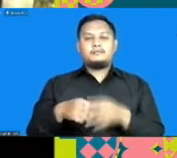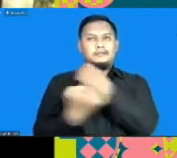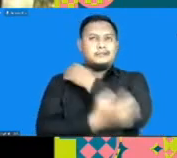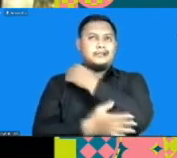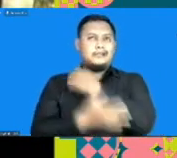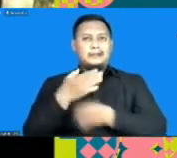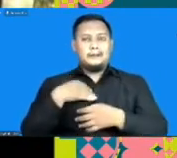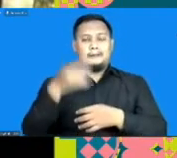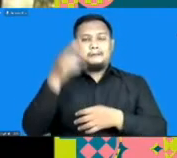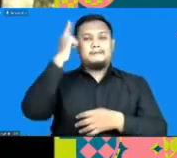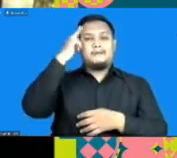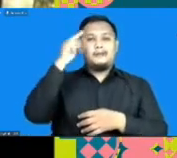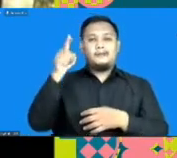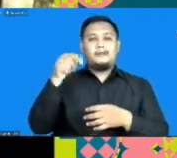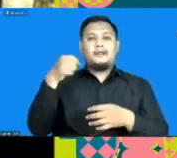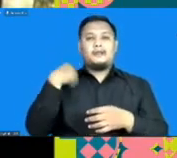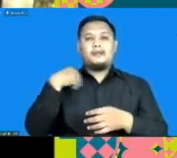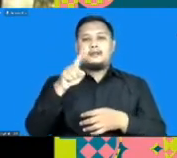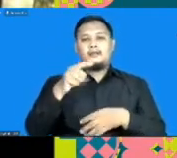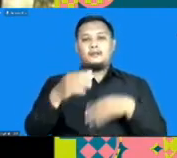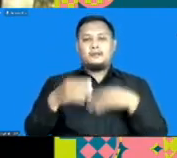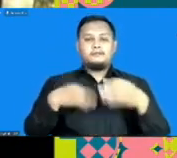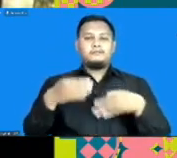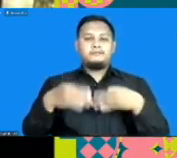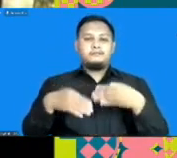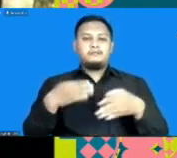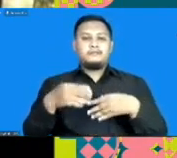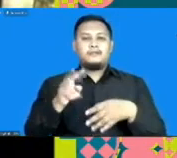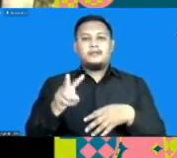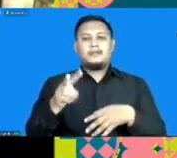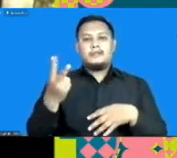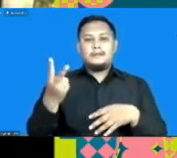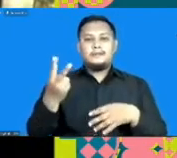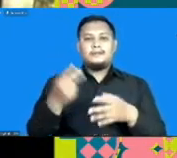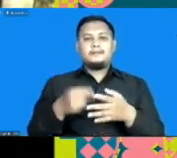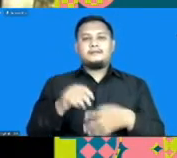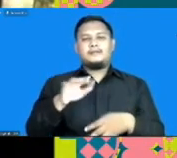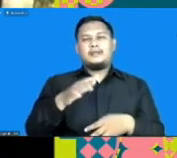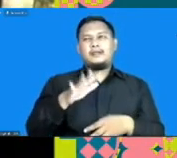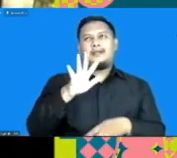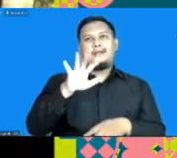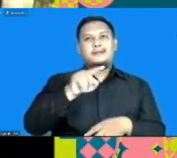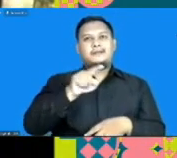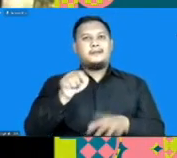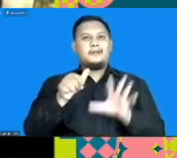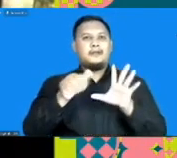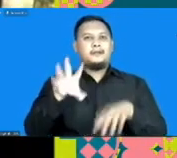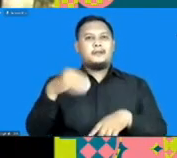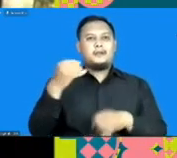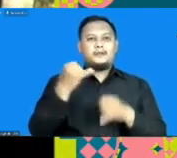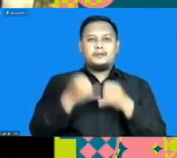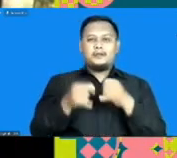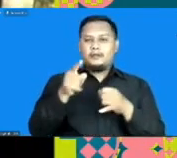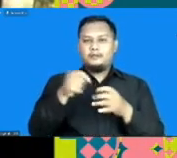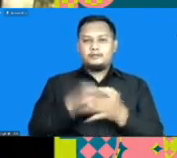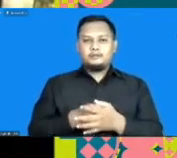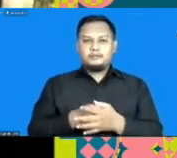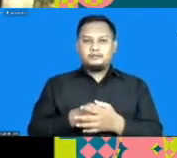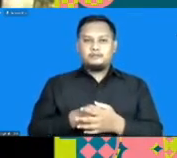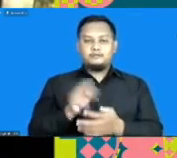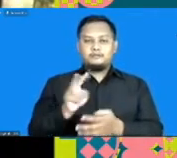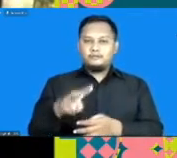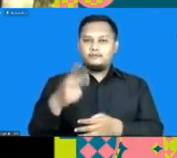the past 6 to 7 years. This national transformation have led us to a very